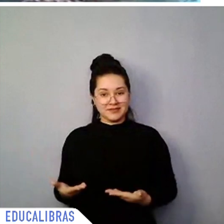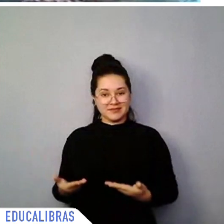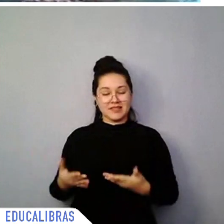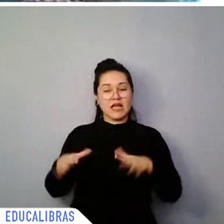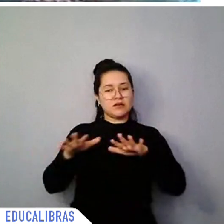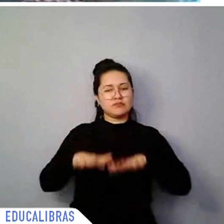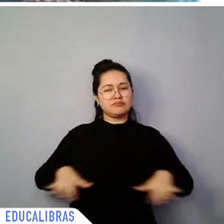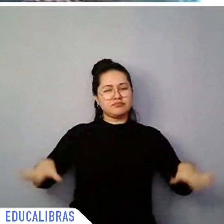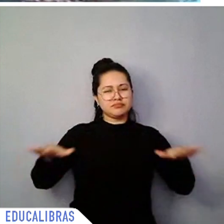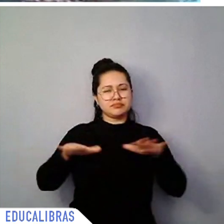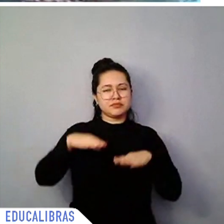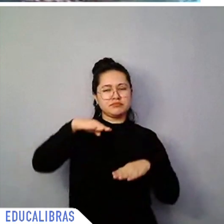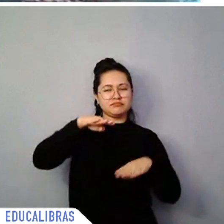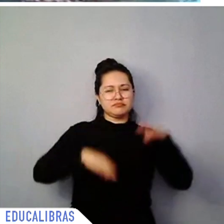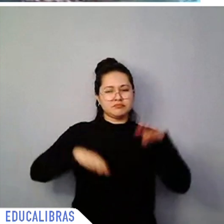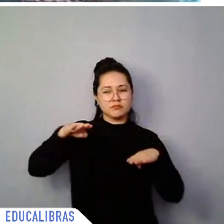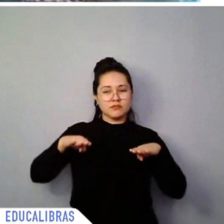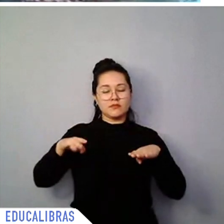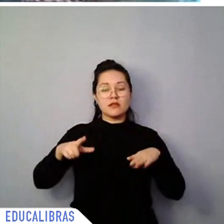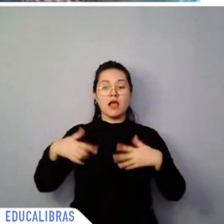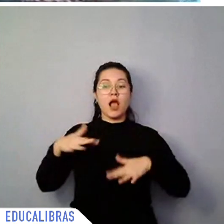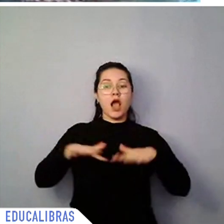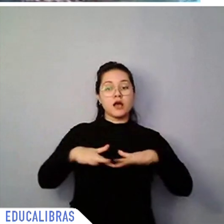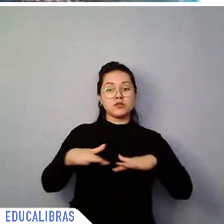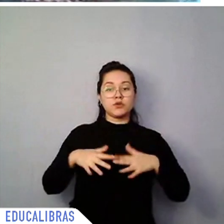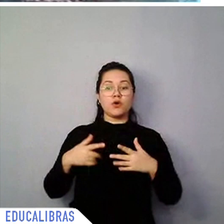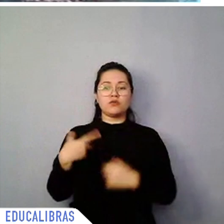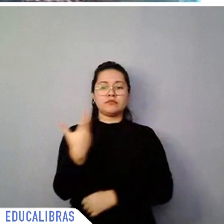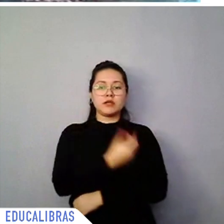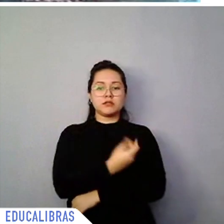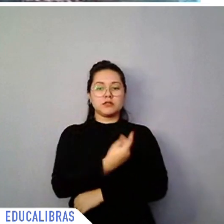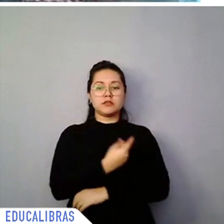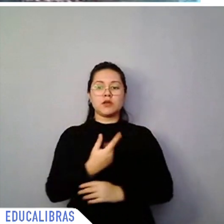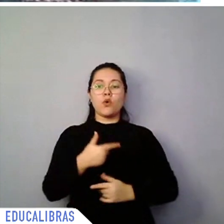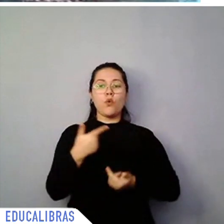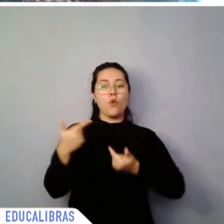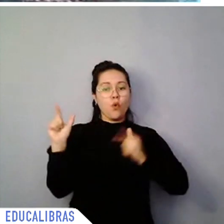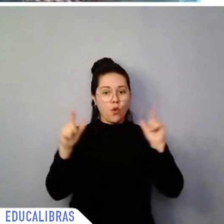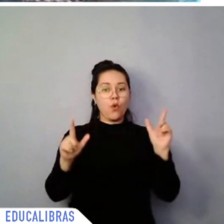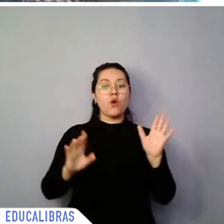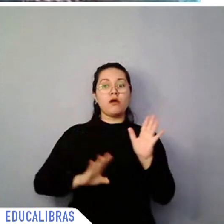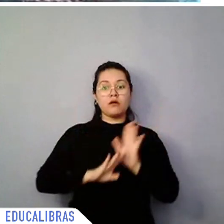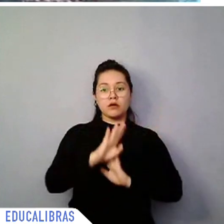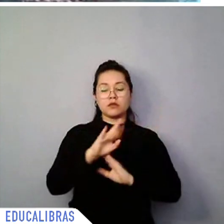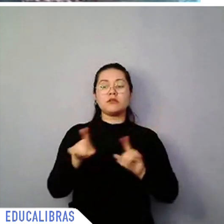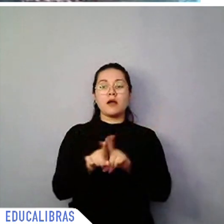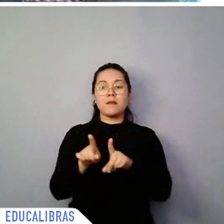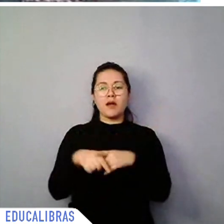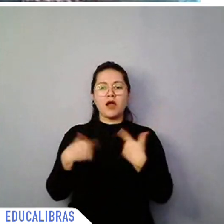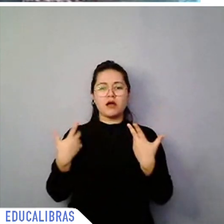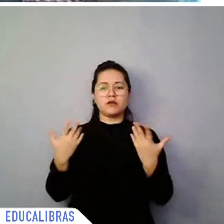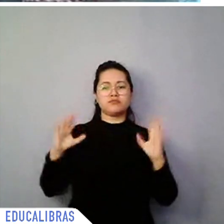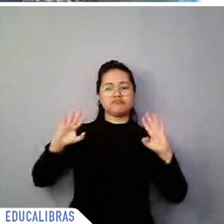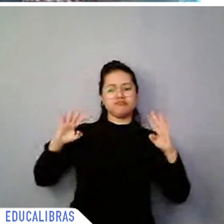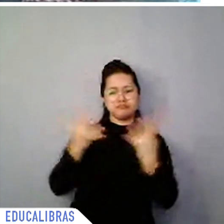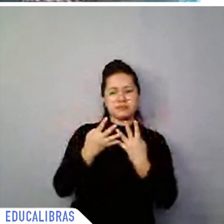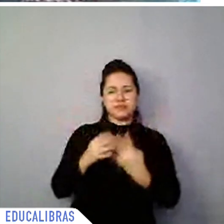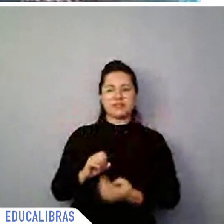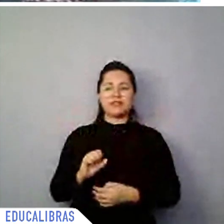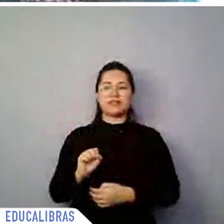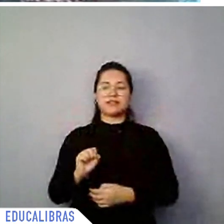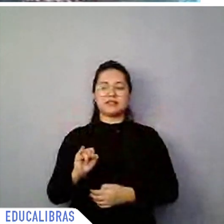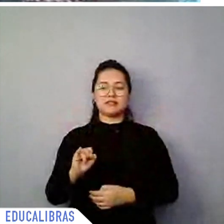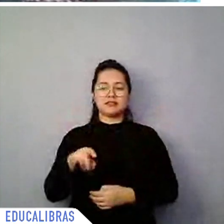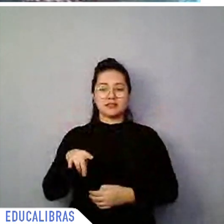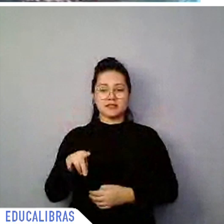don't suffer as much in another pandemic in the future, which we are sure to have.